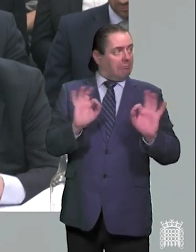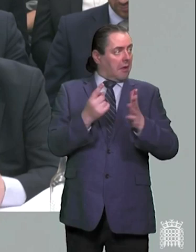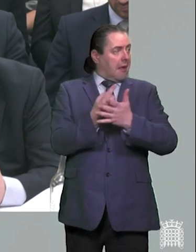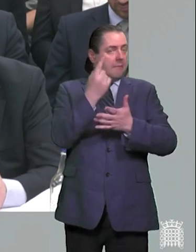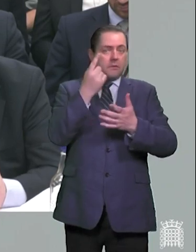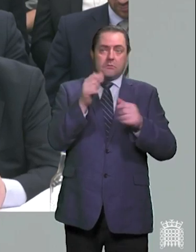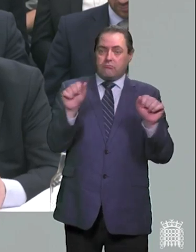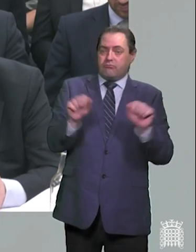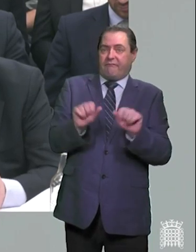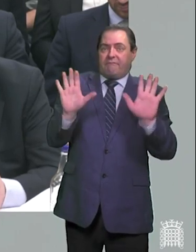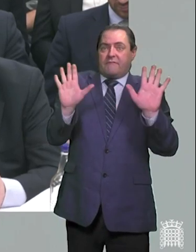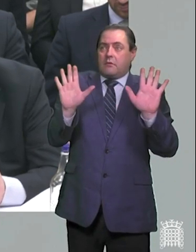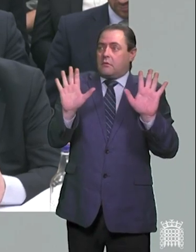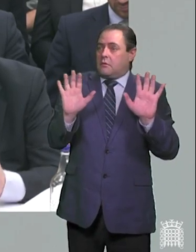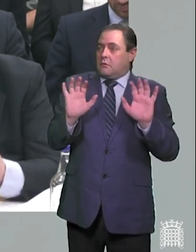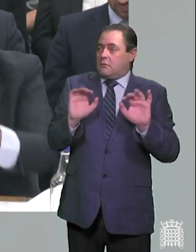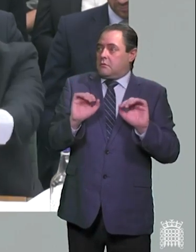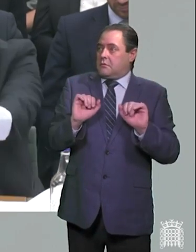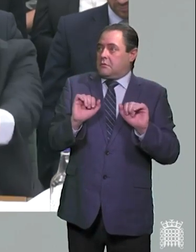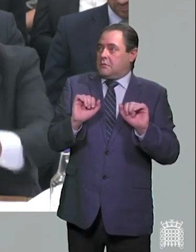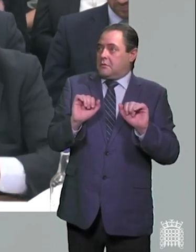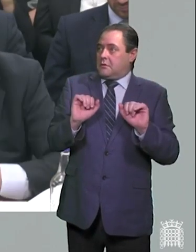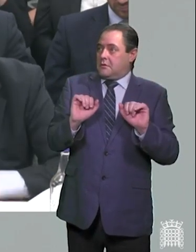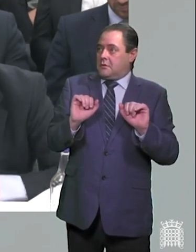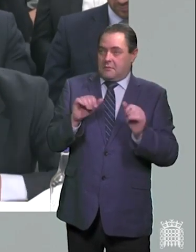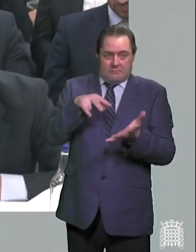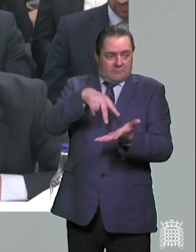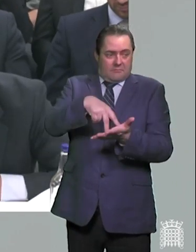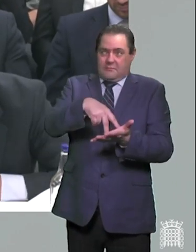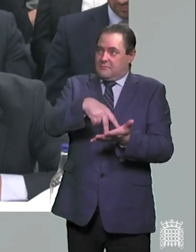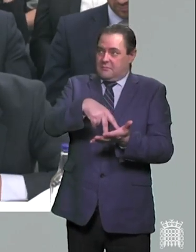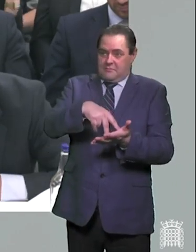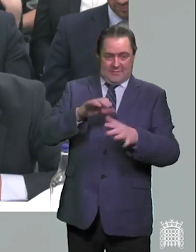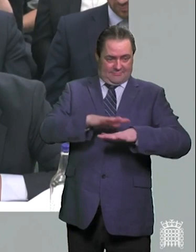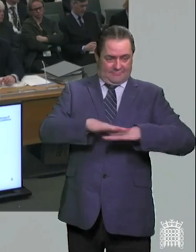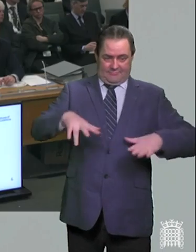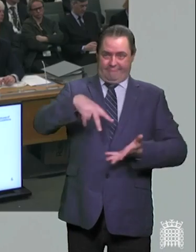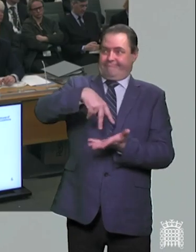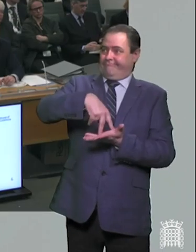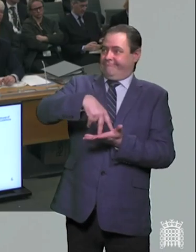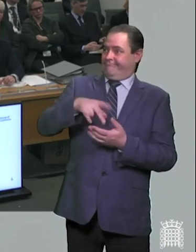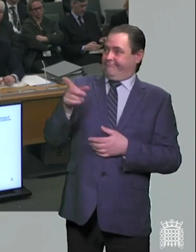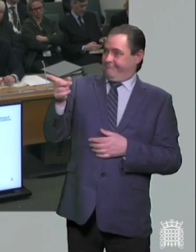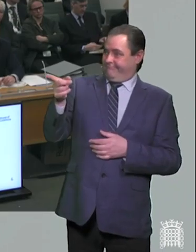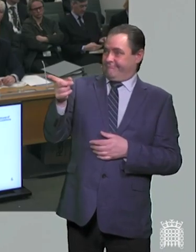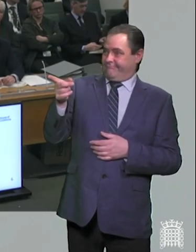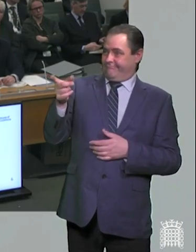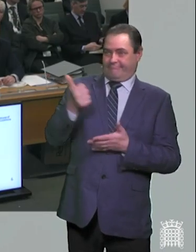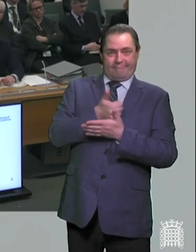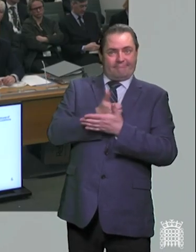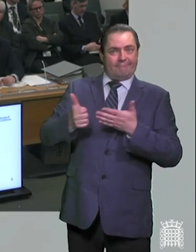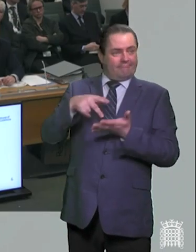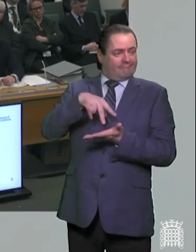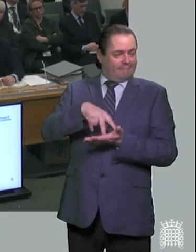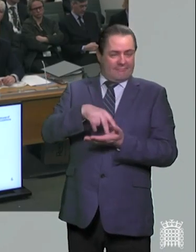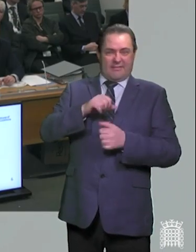It was a very brief event. I'm standing at the desk at the place I would